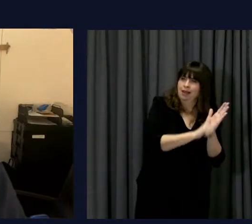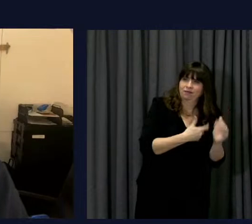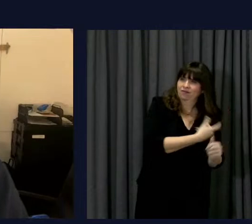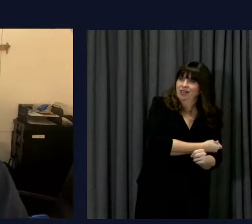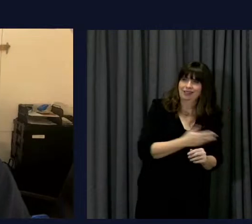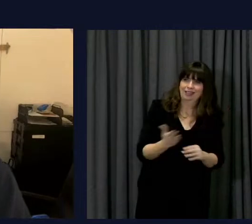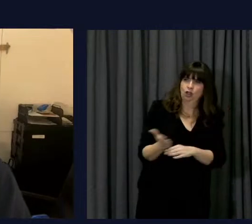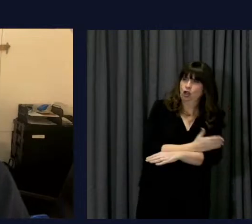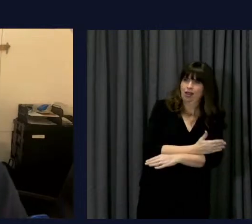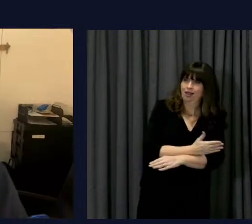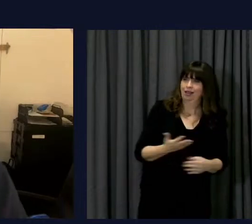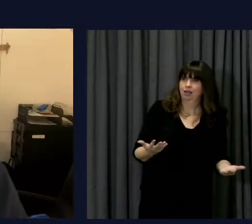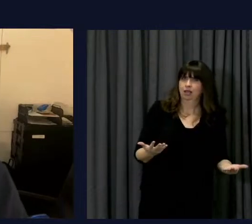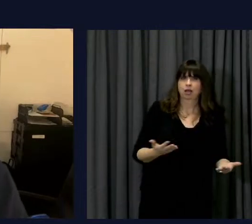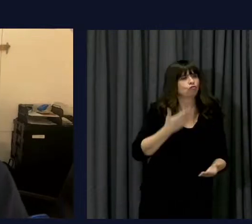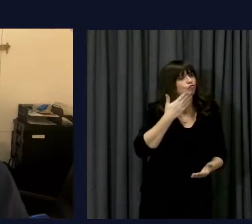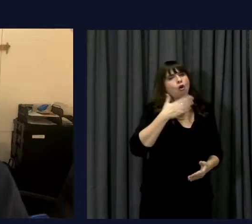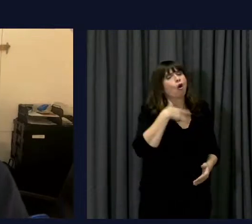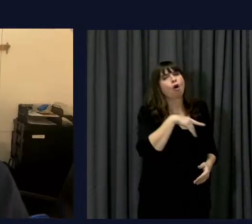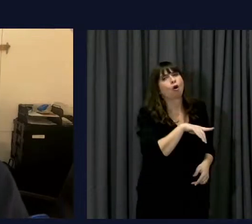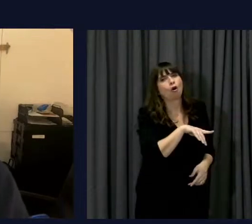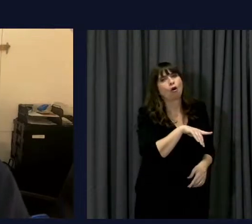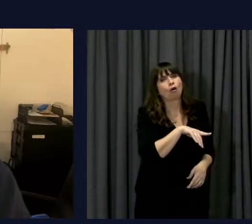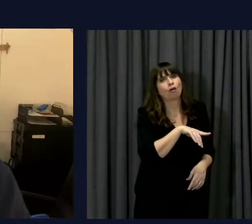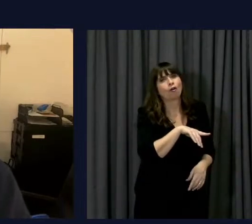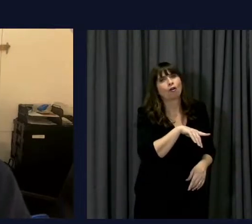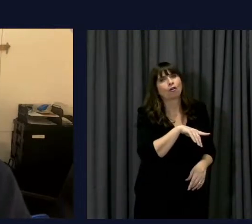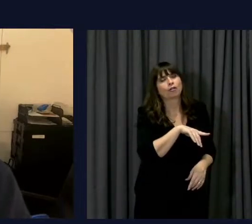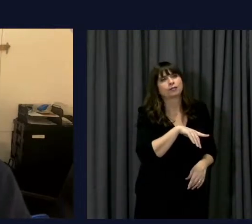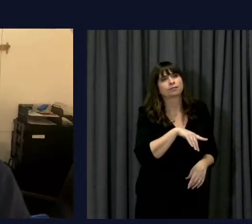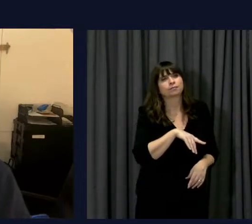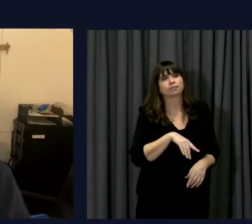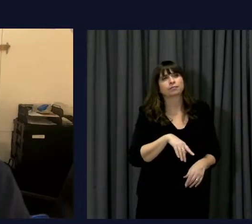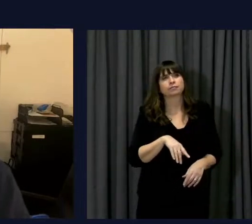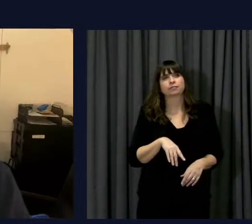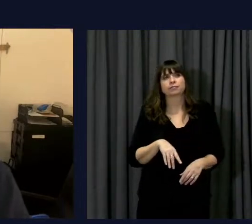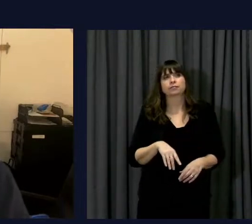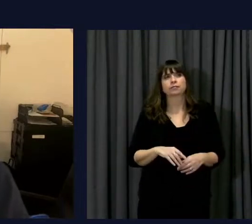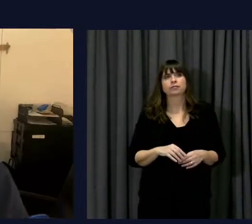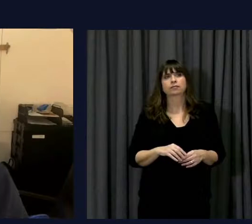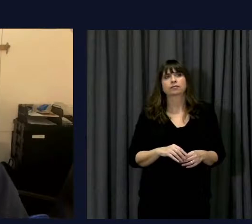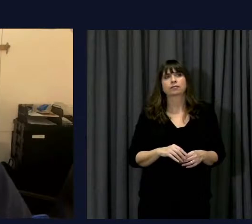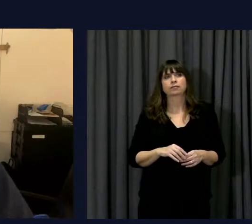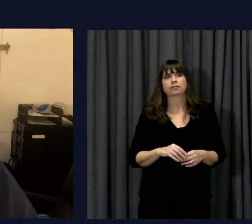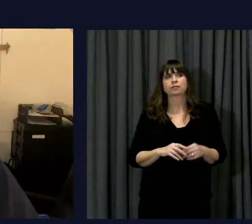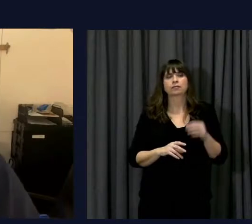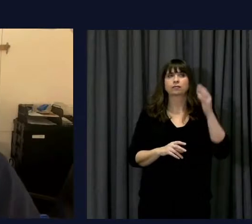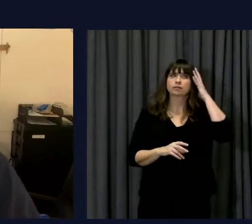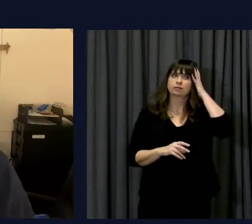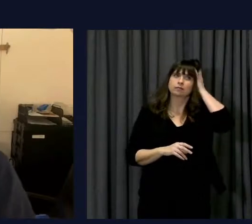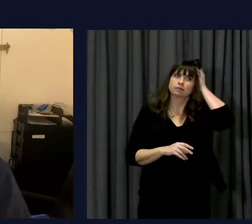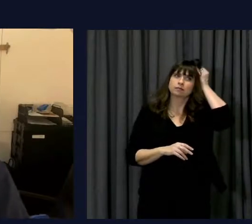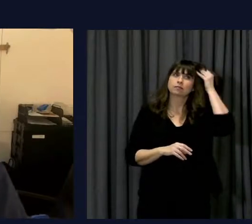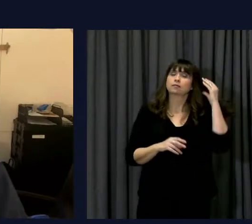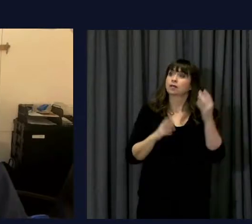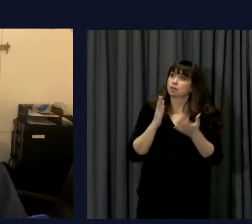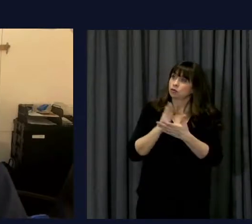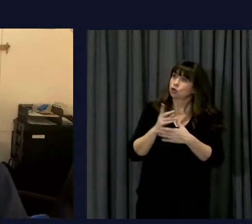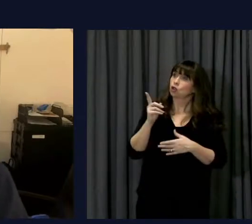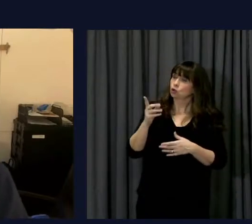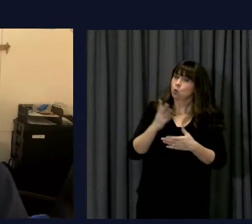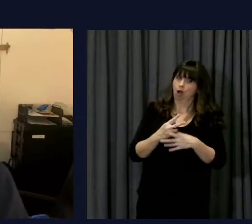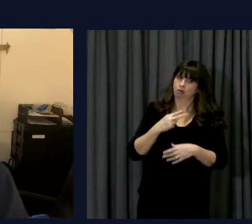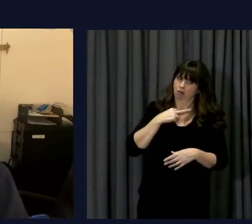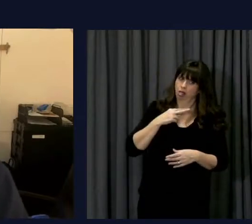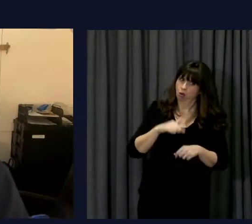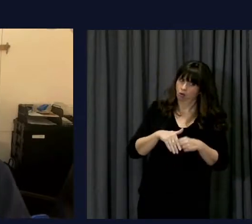minimum hours to qualify for an assessment. I'm sure that you will find these developments disappointing and